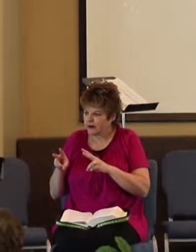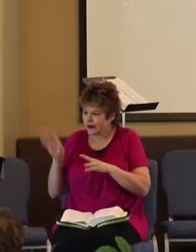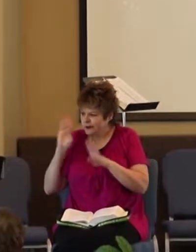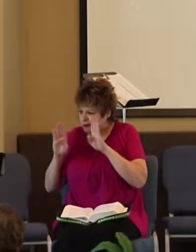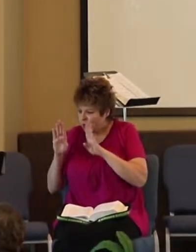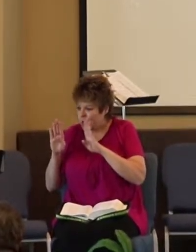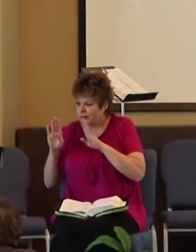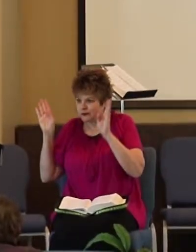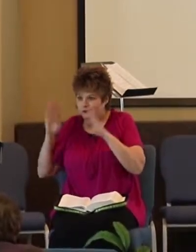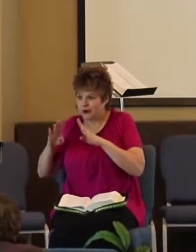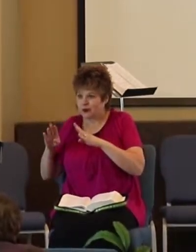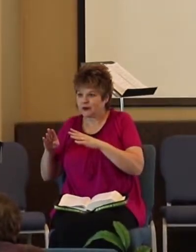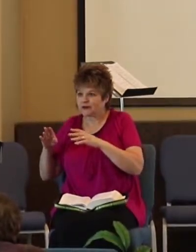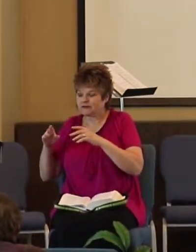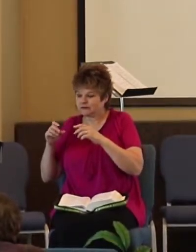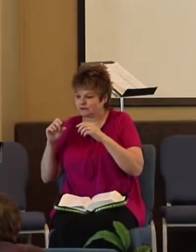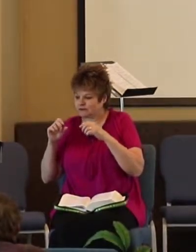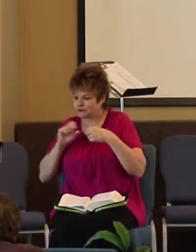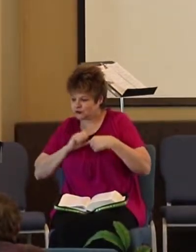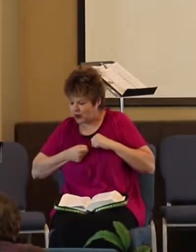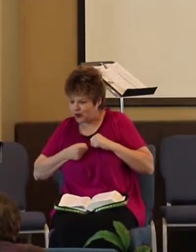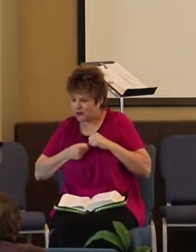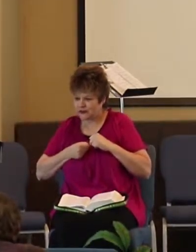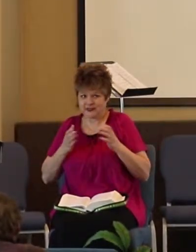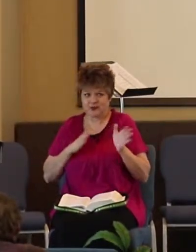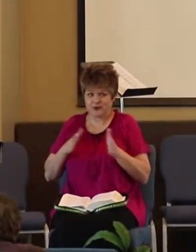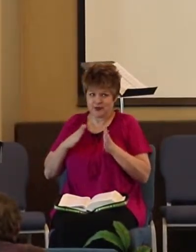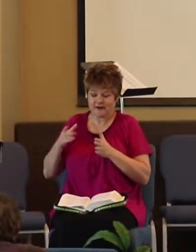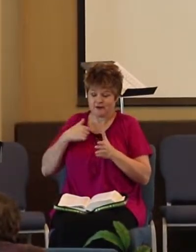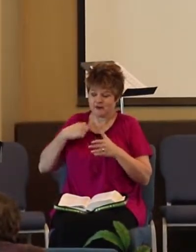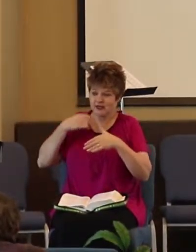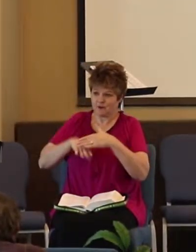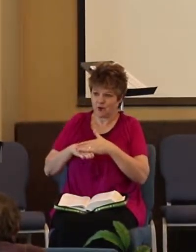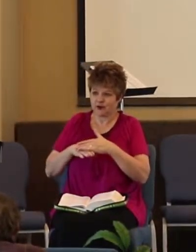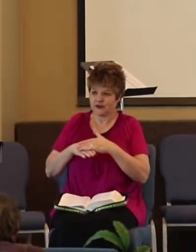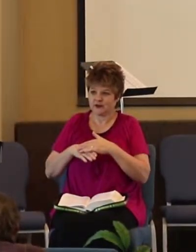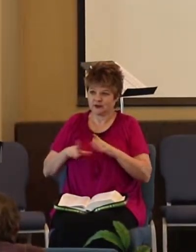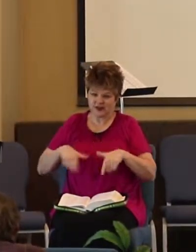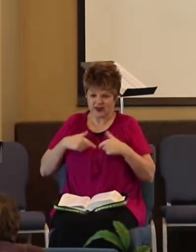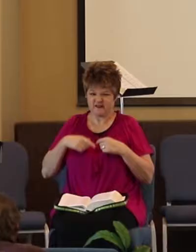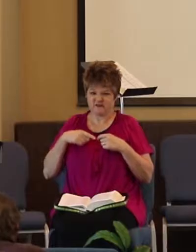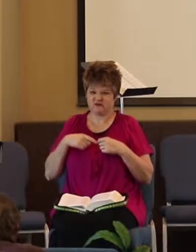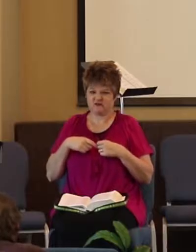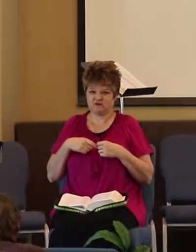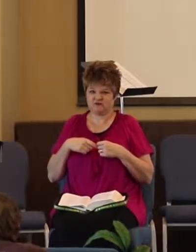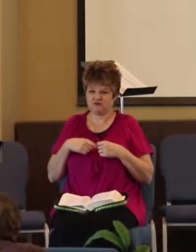sorrow? God, did you only plan for me to be born so that life would stink?